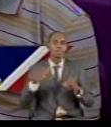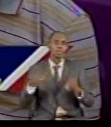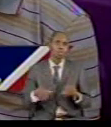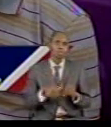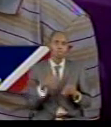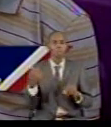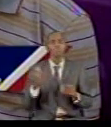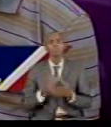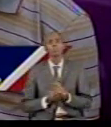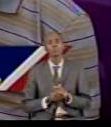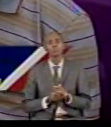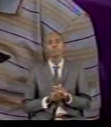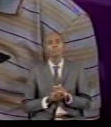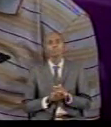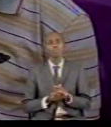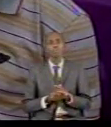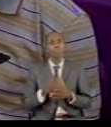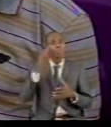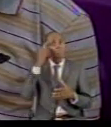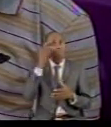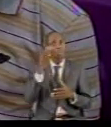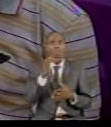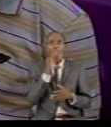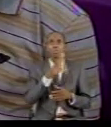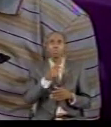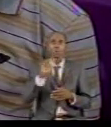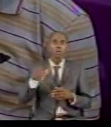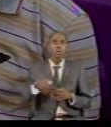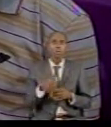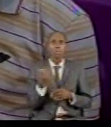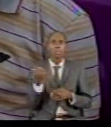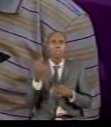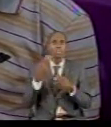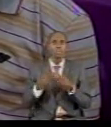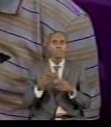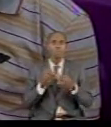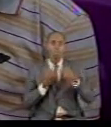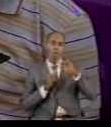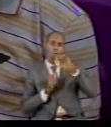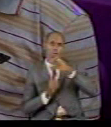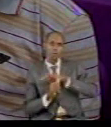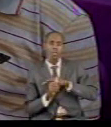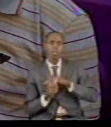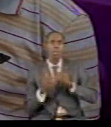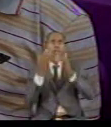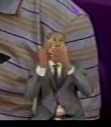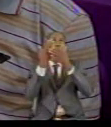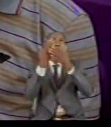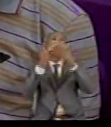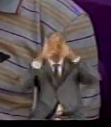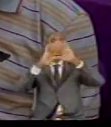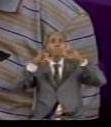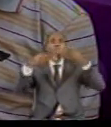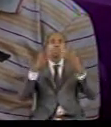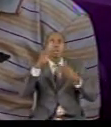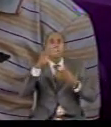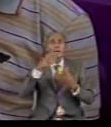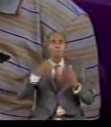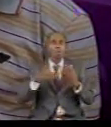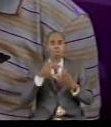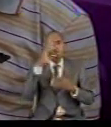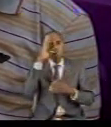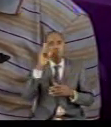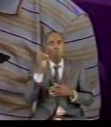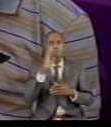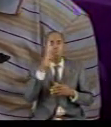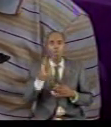gospel. For there is none other name under heaven given among men whereby we